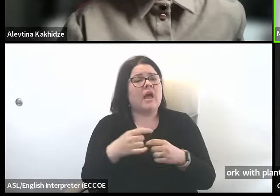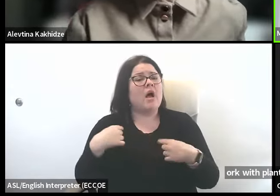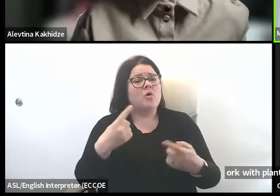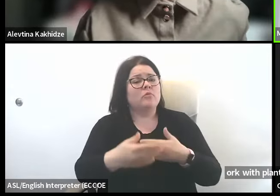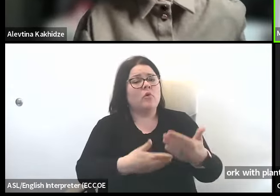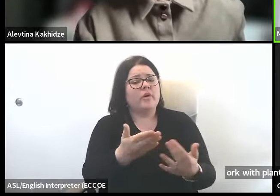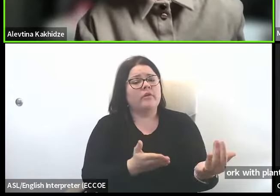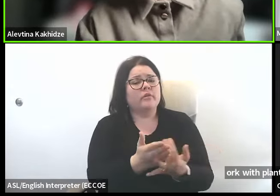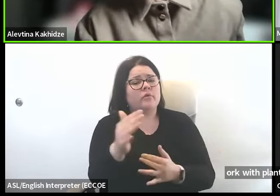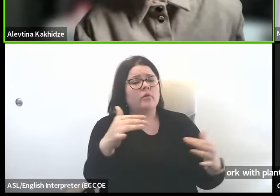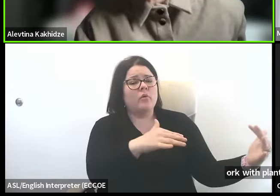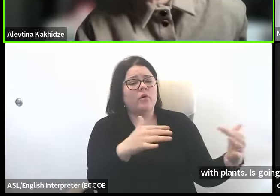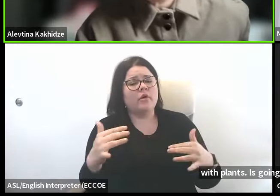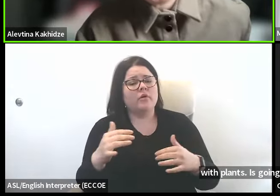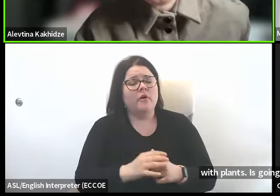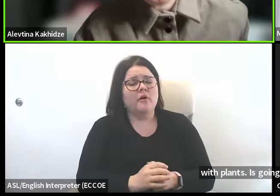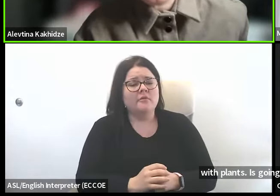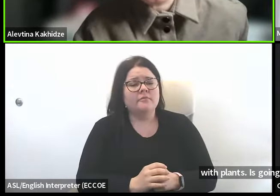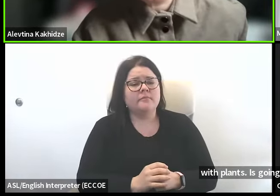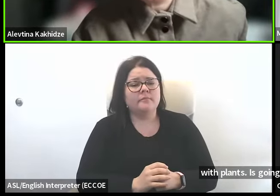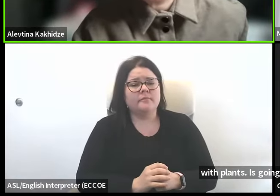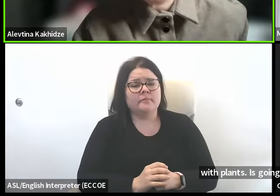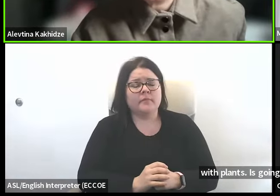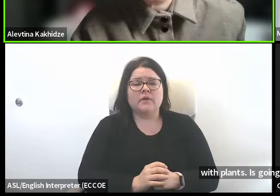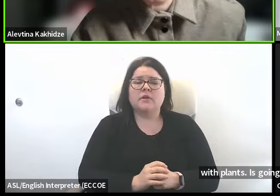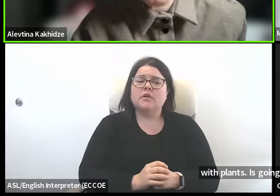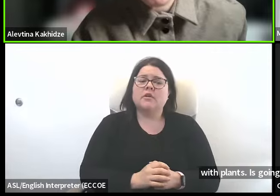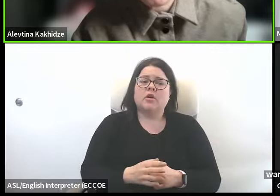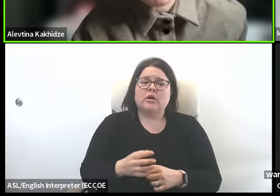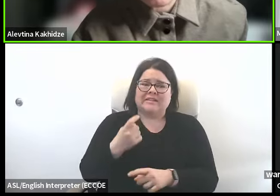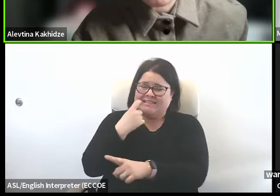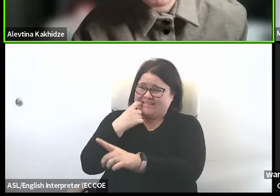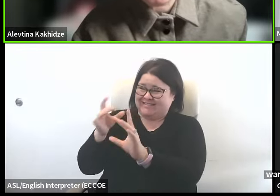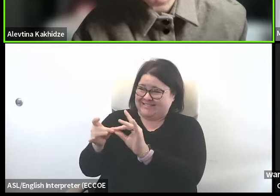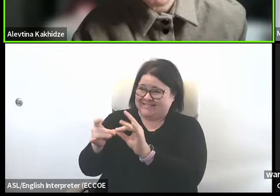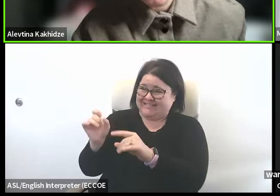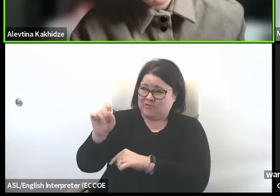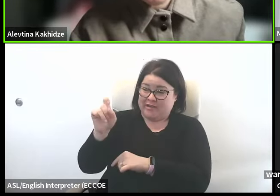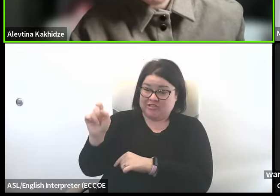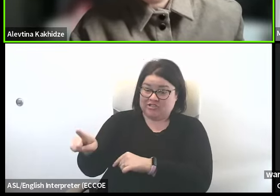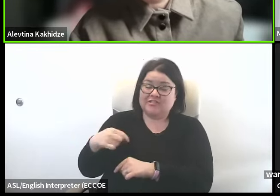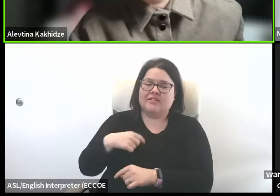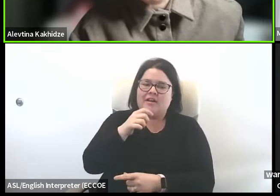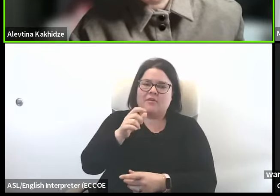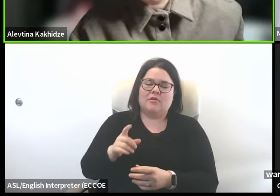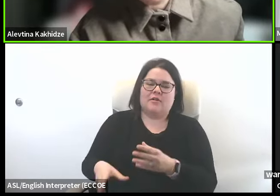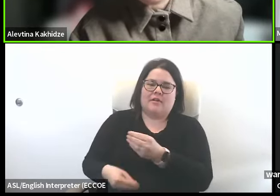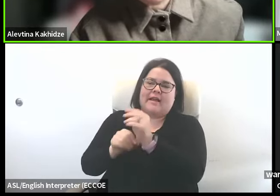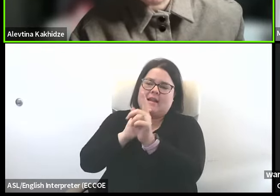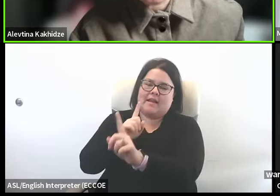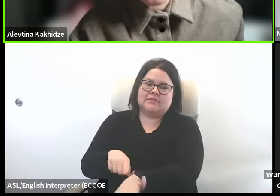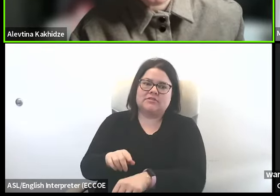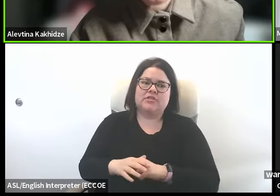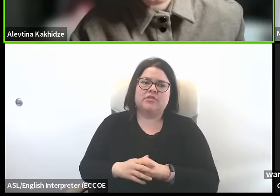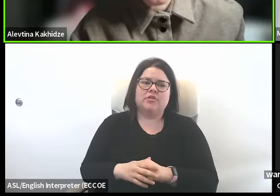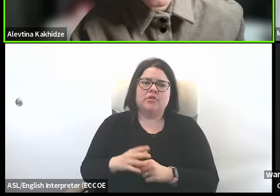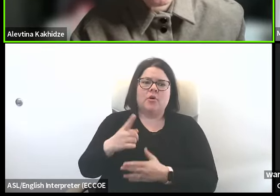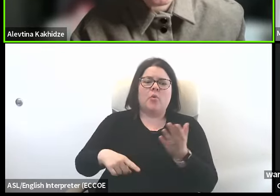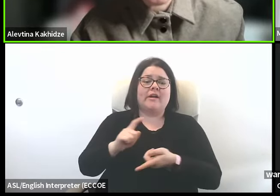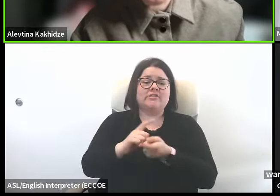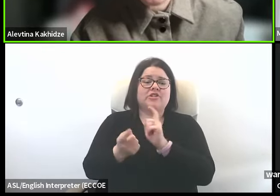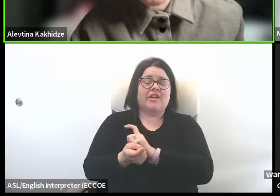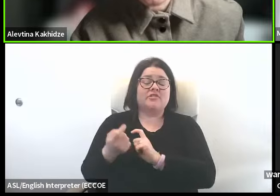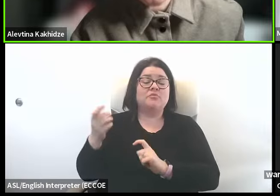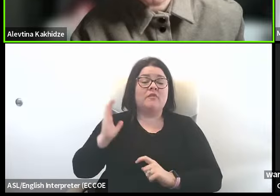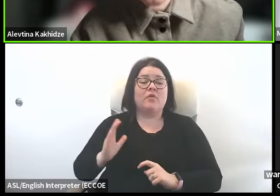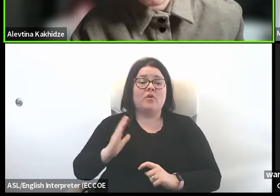war? Yeah, it's also just to answer your question that you just mentioned, that what was changed, that my mom was sitting in the cellar, I